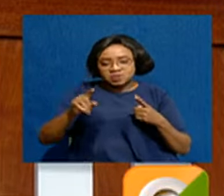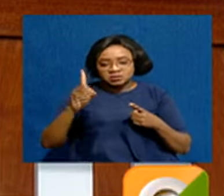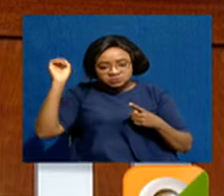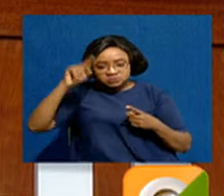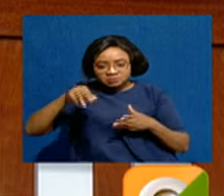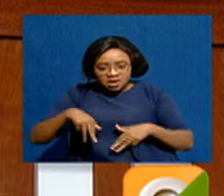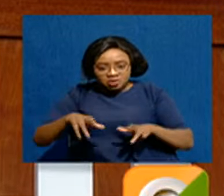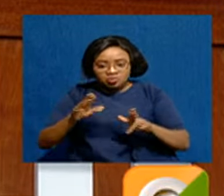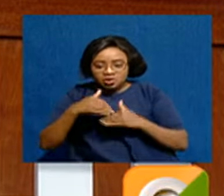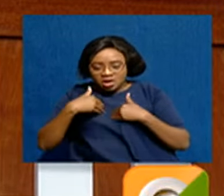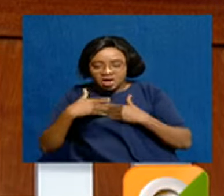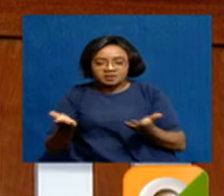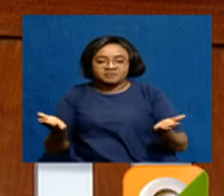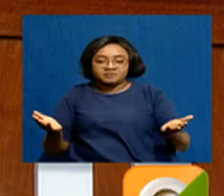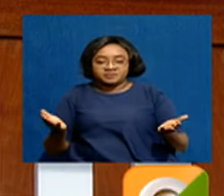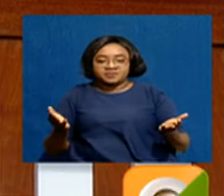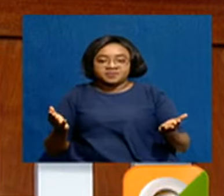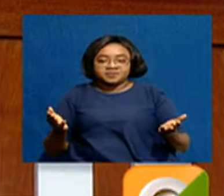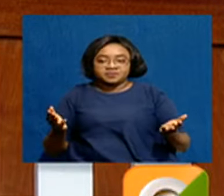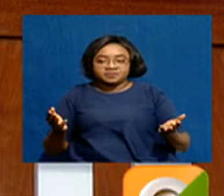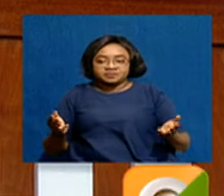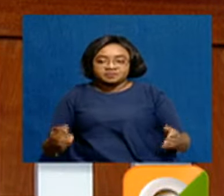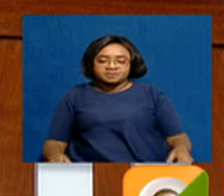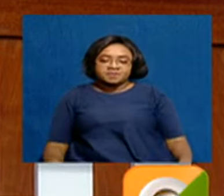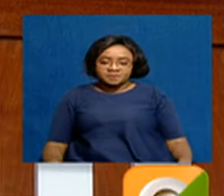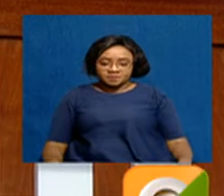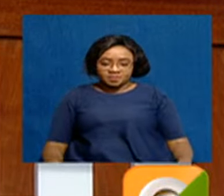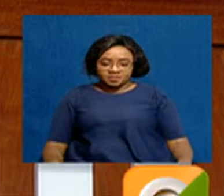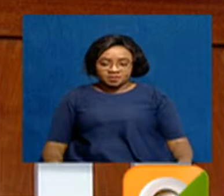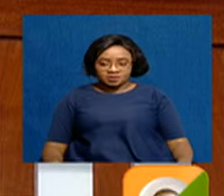Deliberate attempt to open up all the roads in that region.